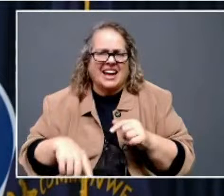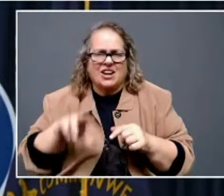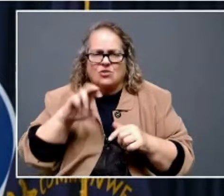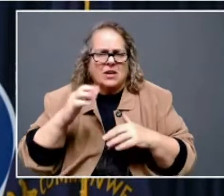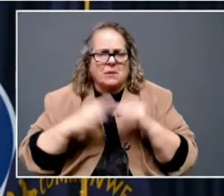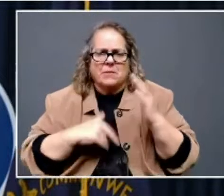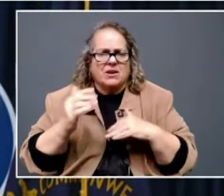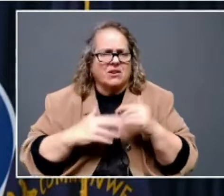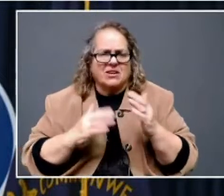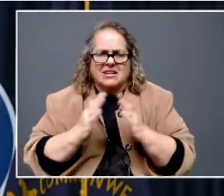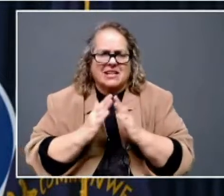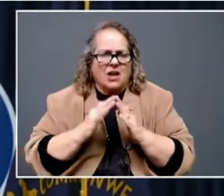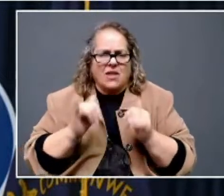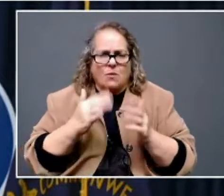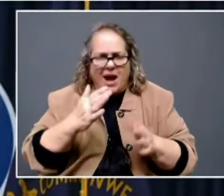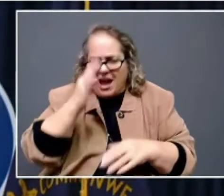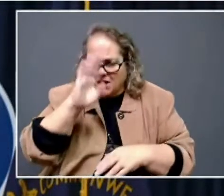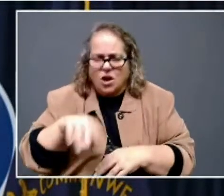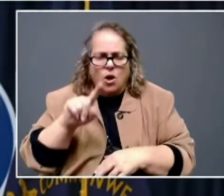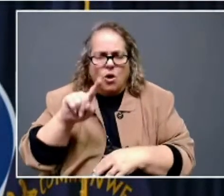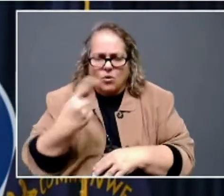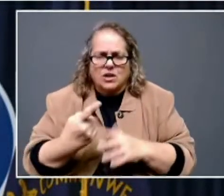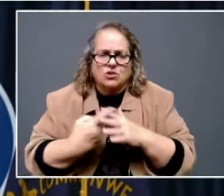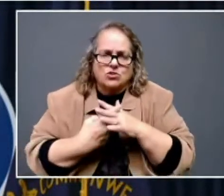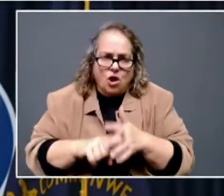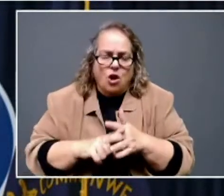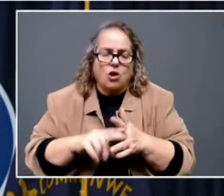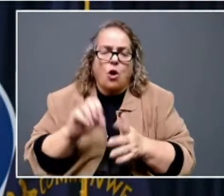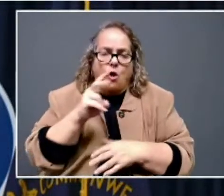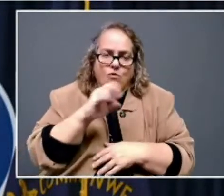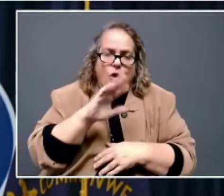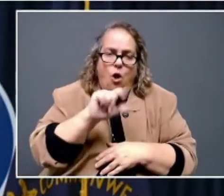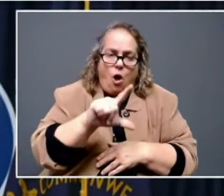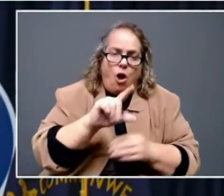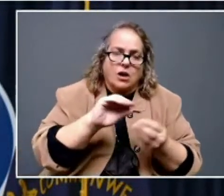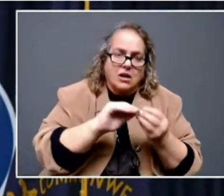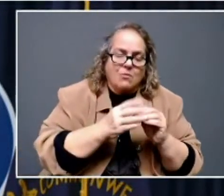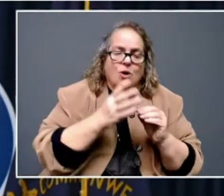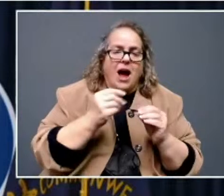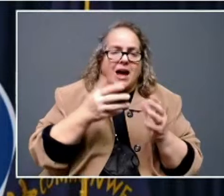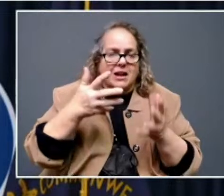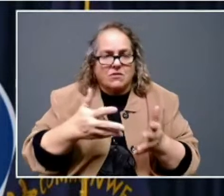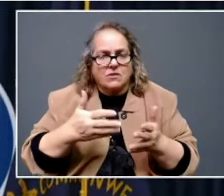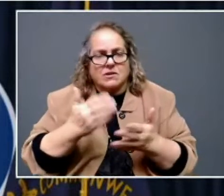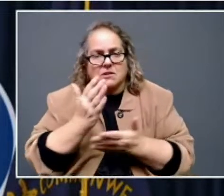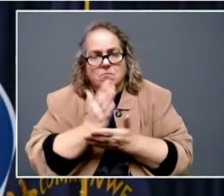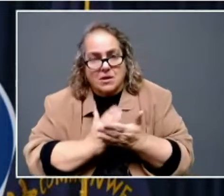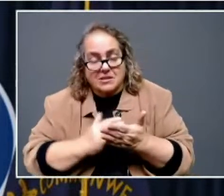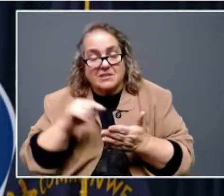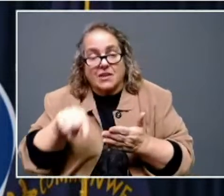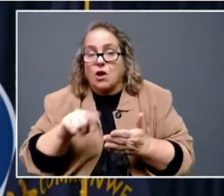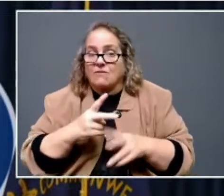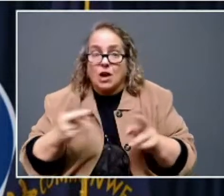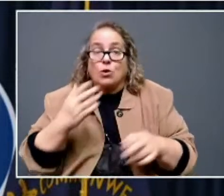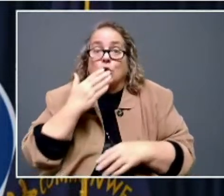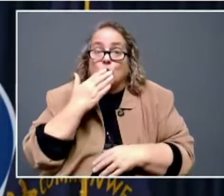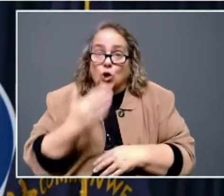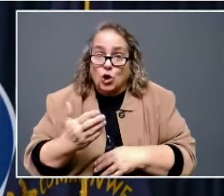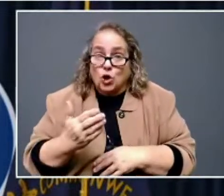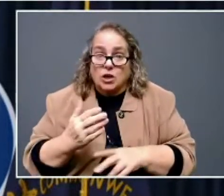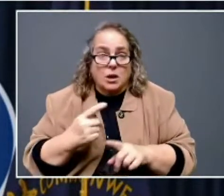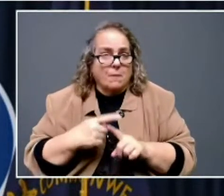a start. The overall number and a number of other pieces in it are really good, but sometimes